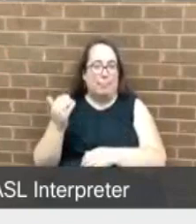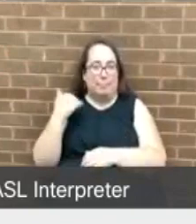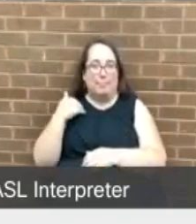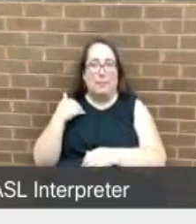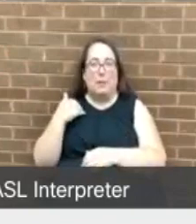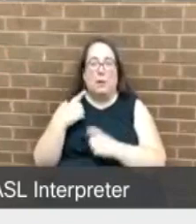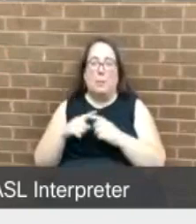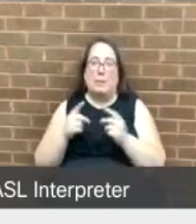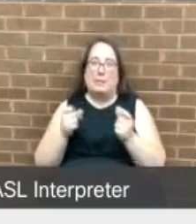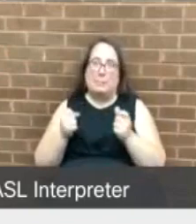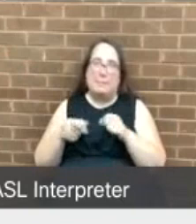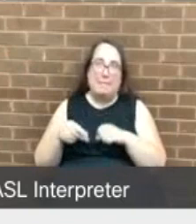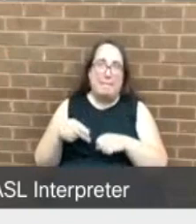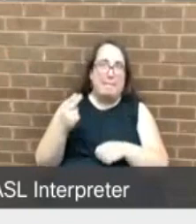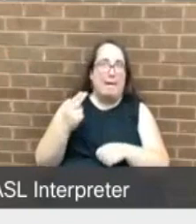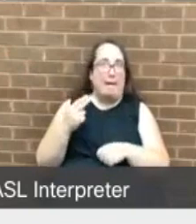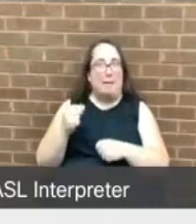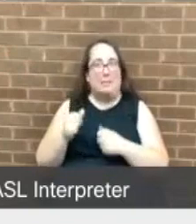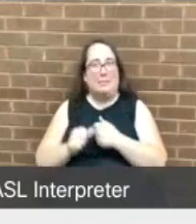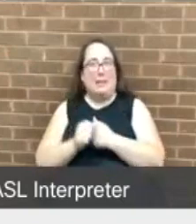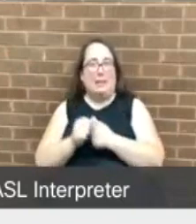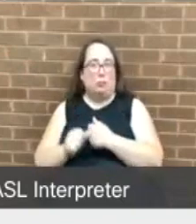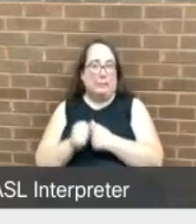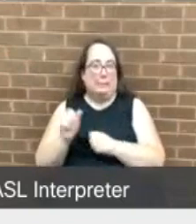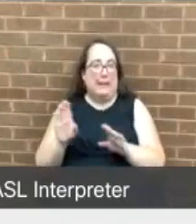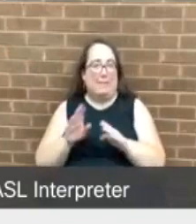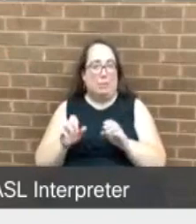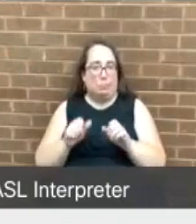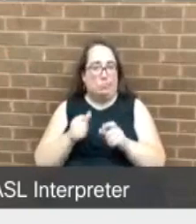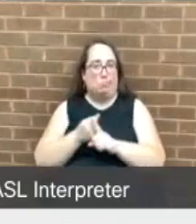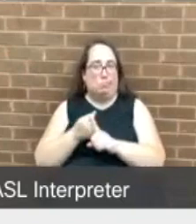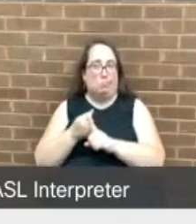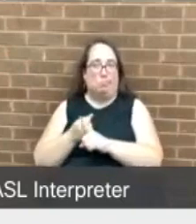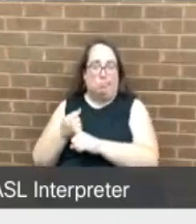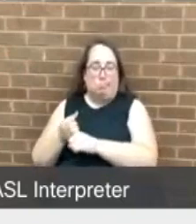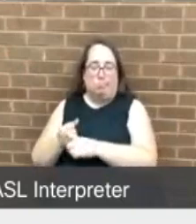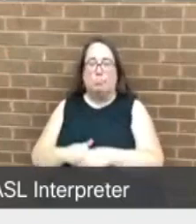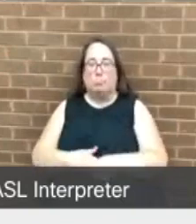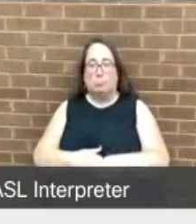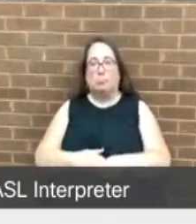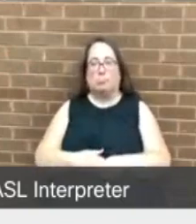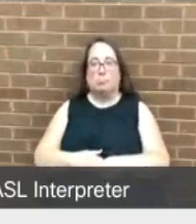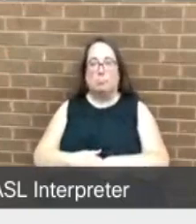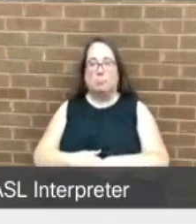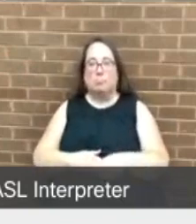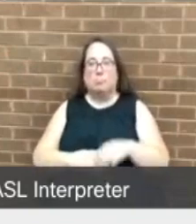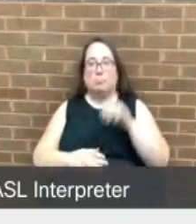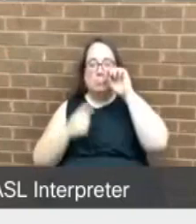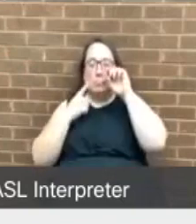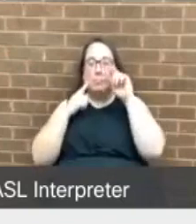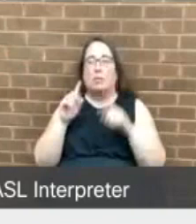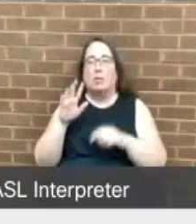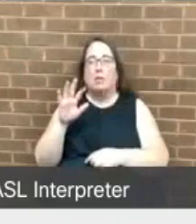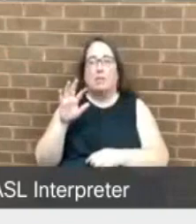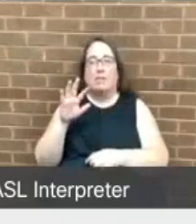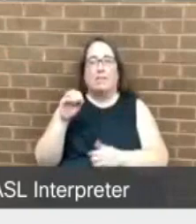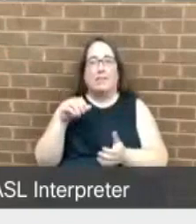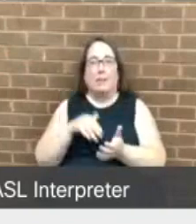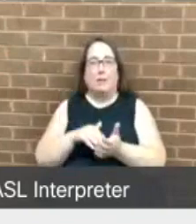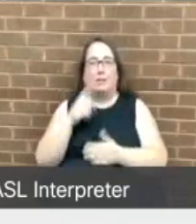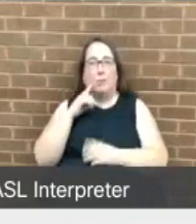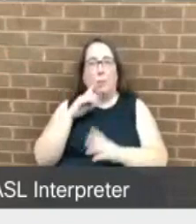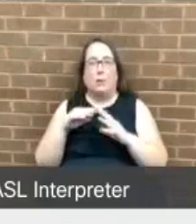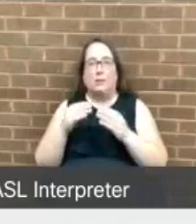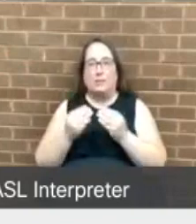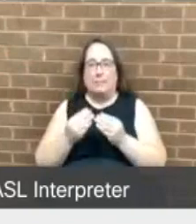high and those dangerous behaviors continue to be seen out there. Last week, Governor Hogan did announce $550,000 for organizations and